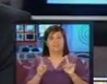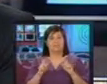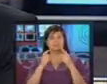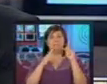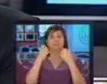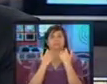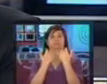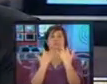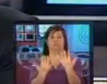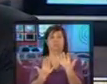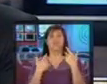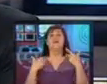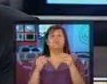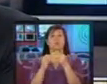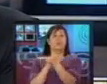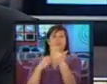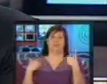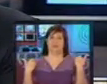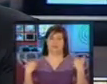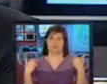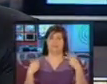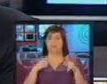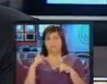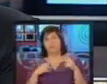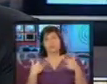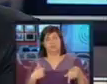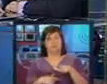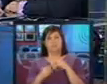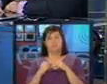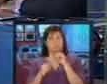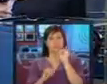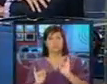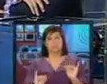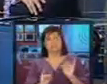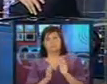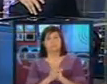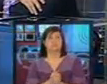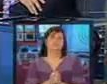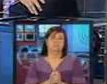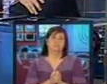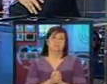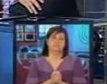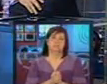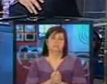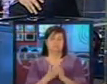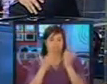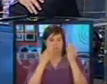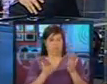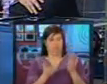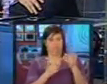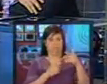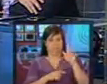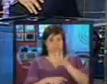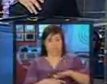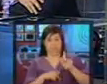public. We have a younger public. We are no longer, this is the generation that